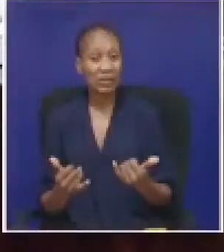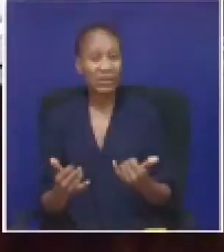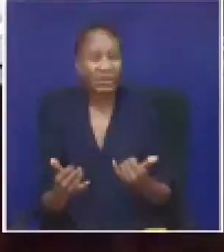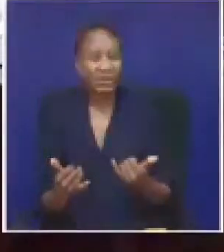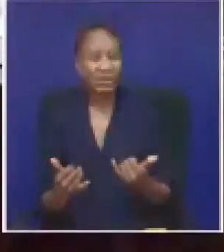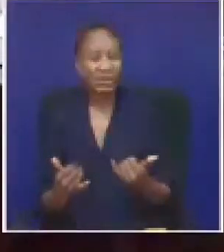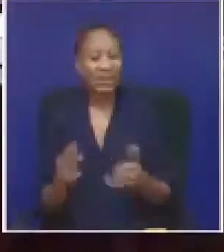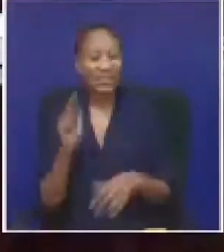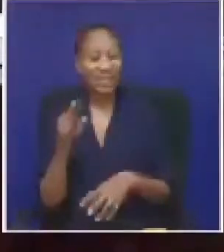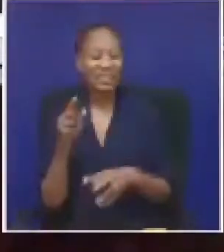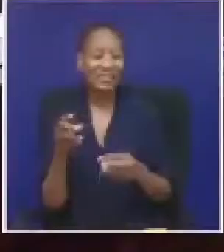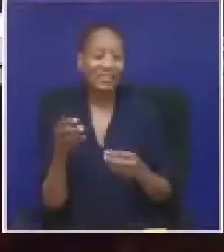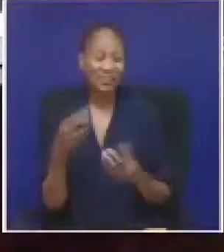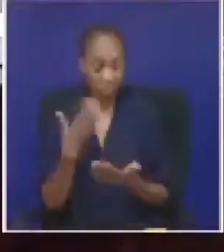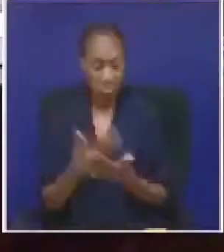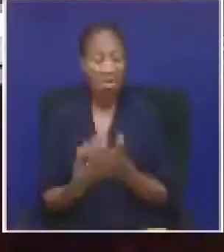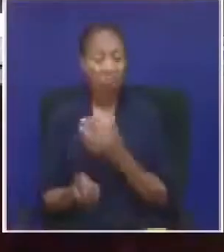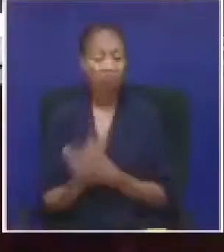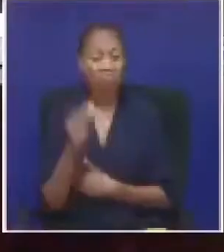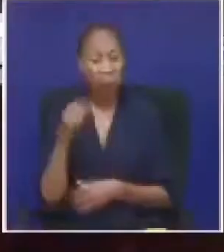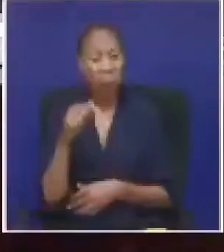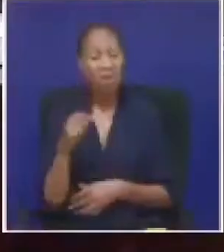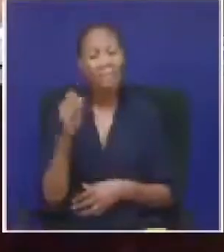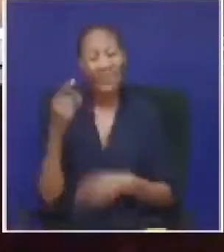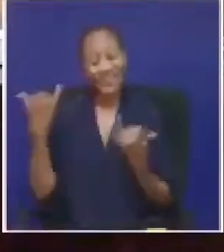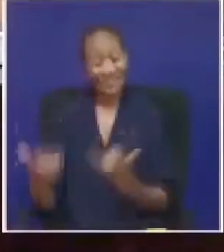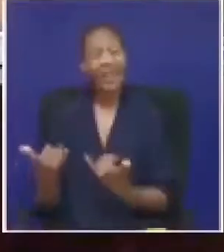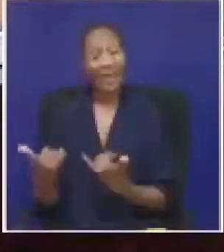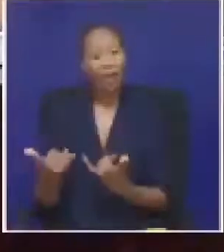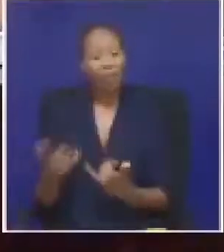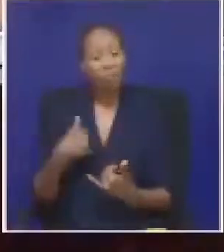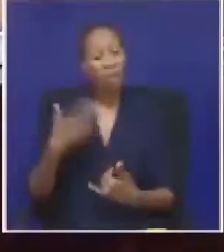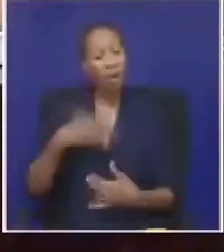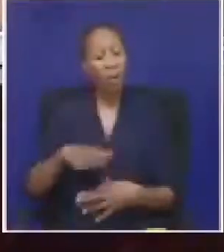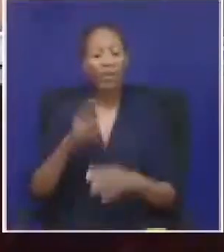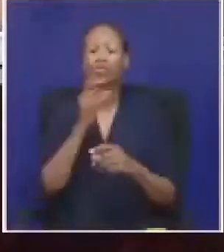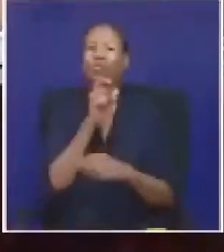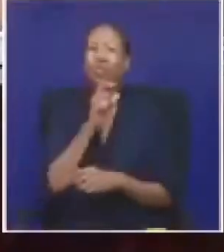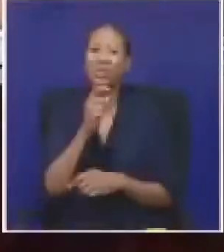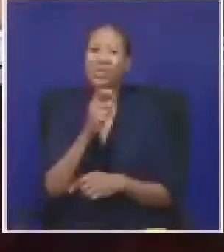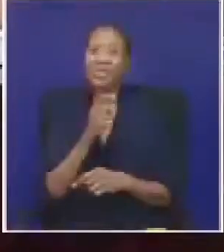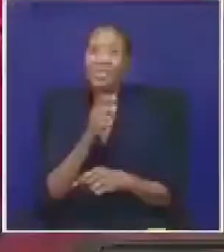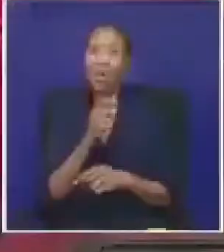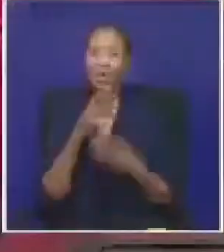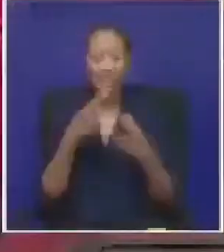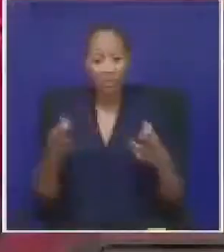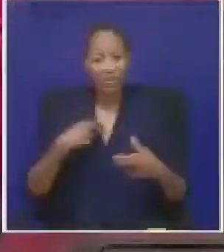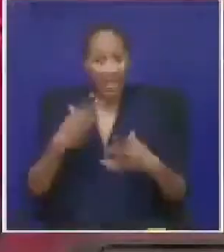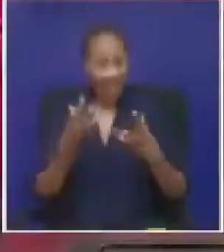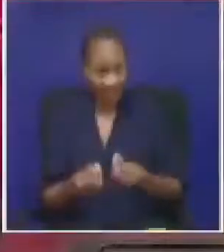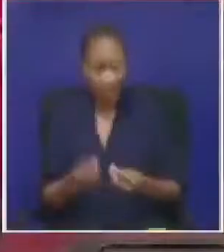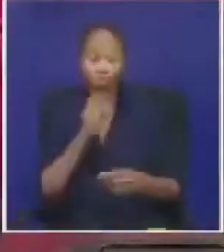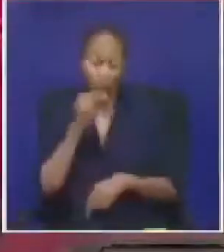it's something that can be done, but at the moment, let's use what we have.